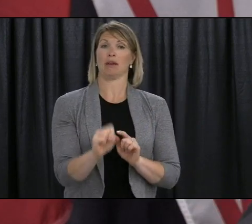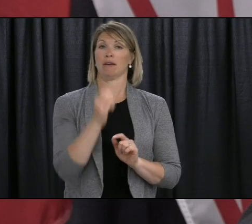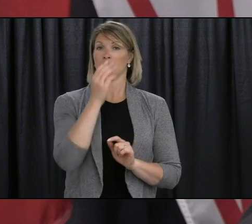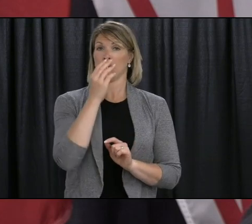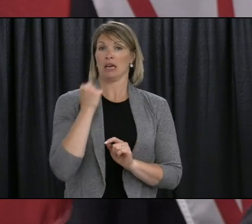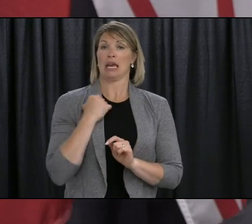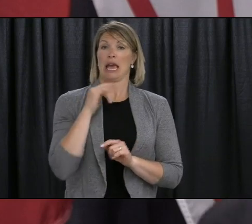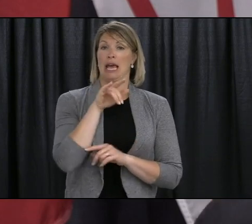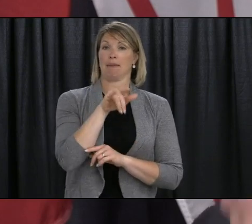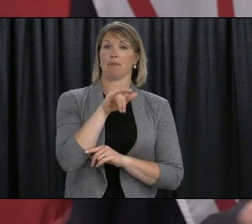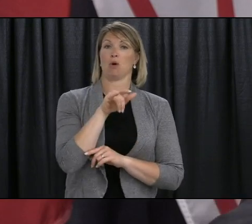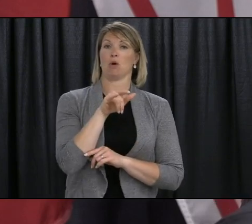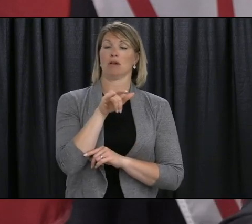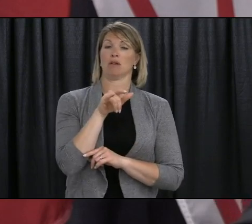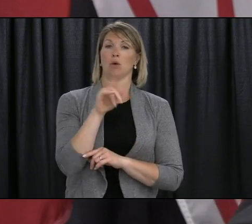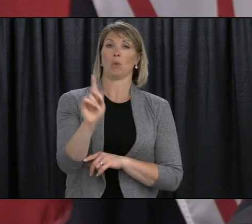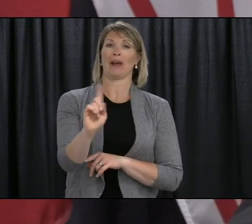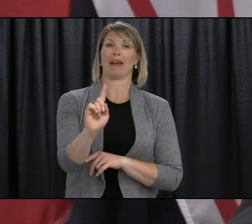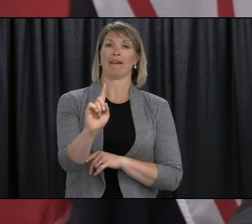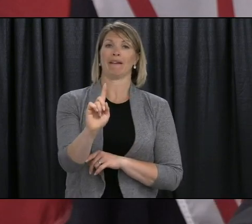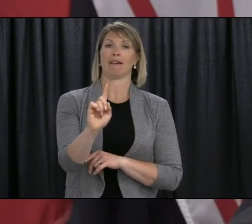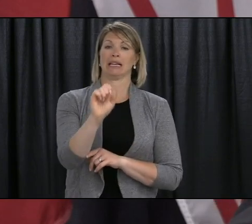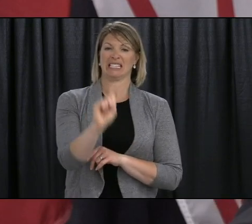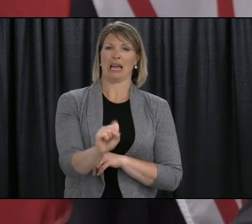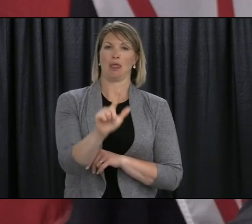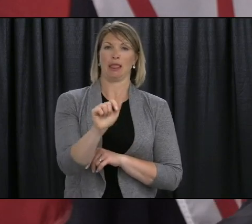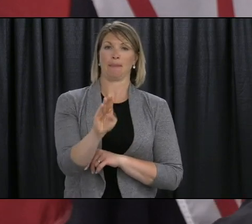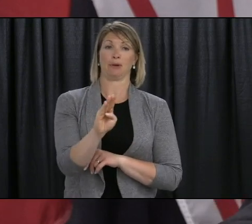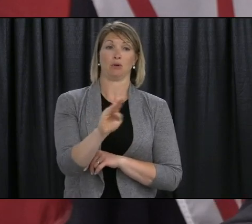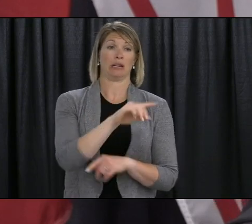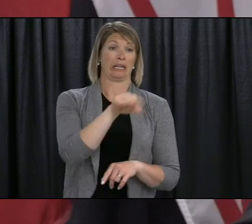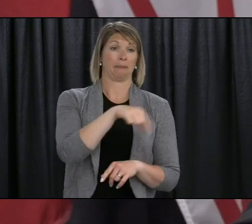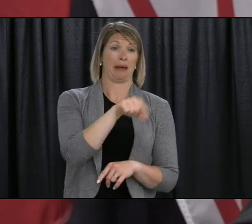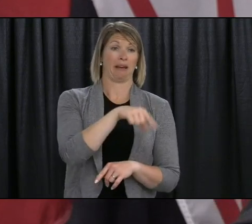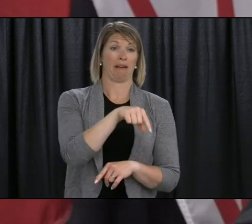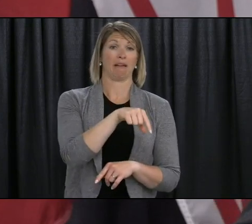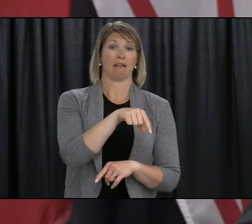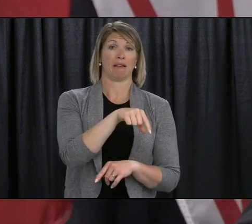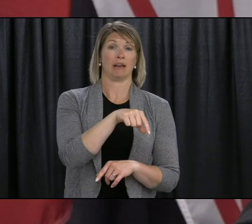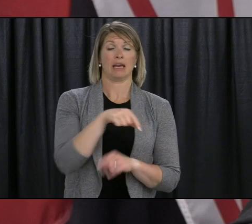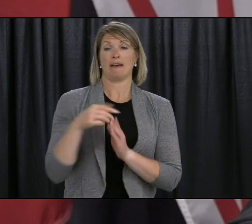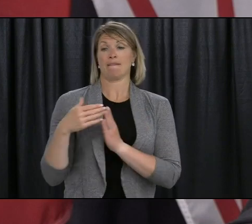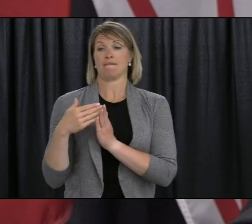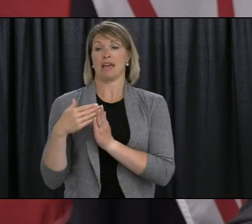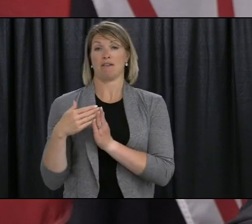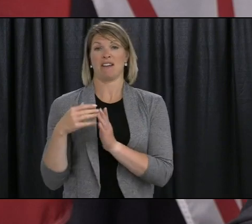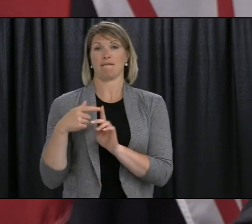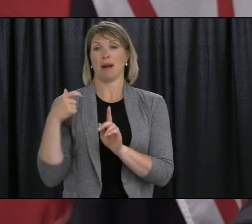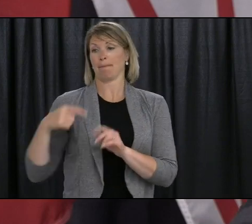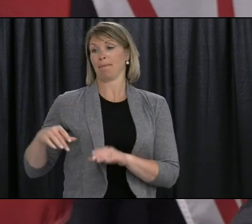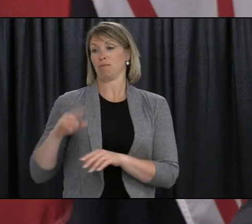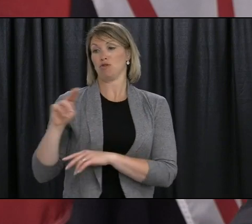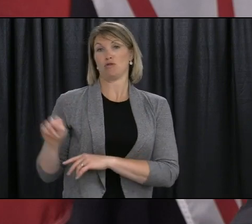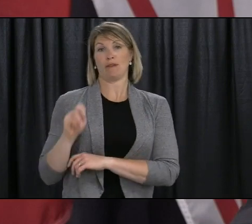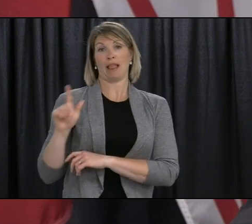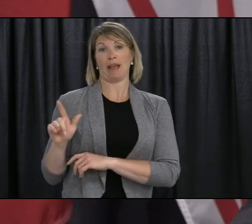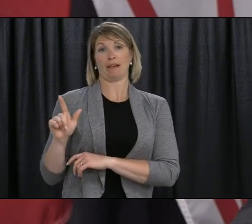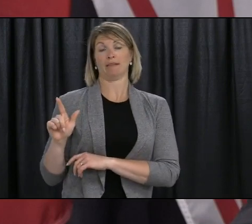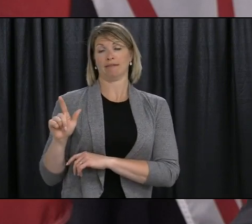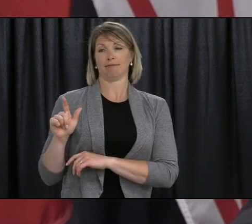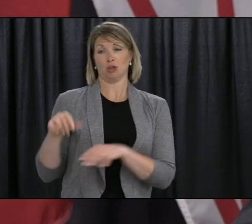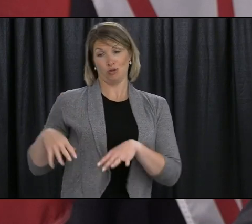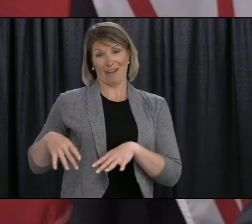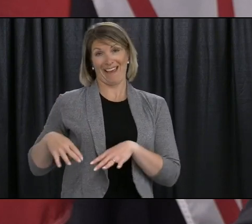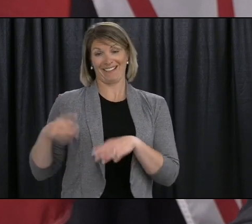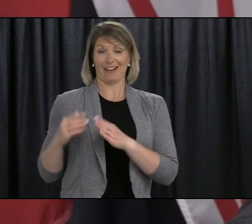in Blanc-Sablon, which is on the Quebec side. The ferry from St. Barbe actually lands in the Quebec side. So it just shows the dynamic that we have to